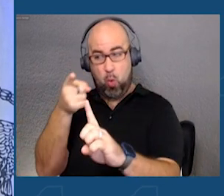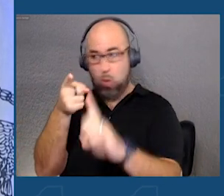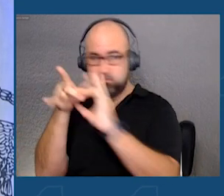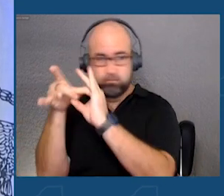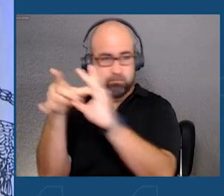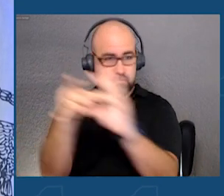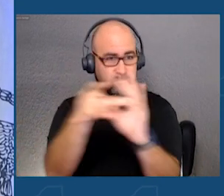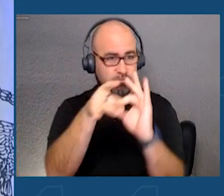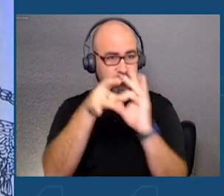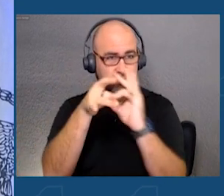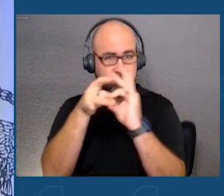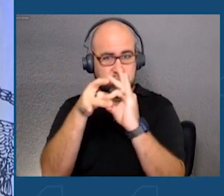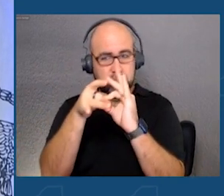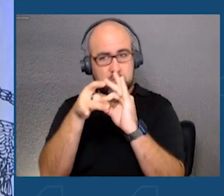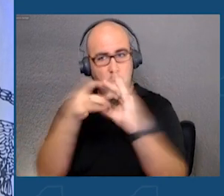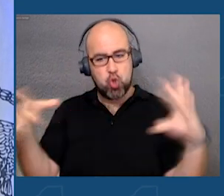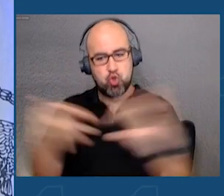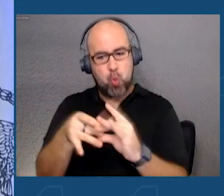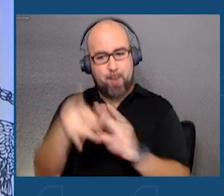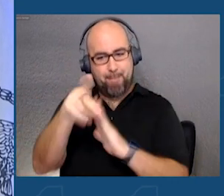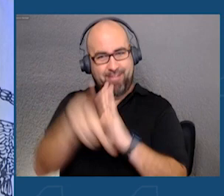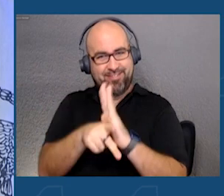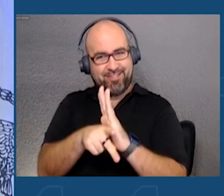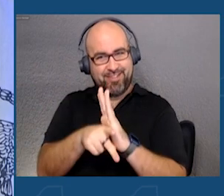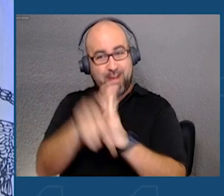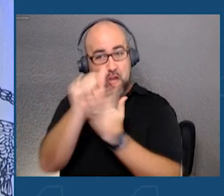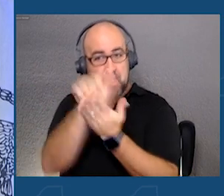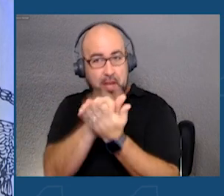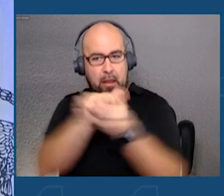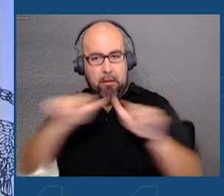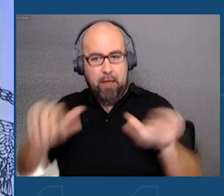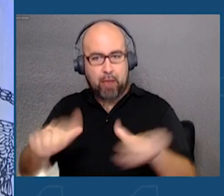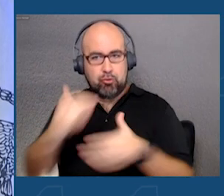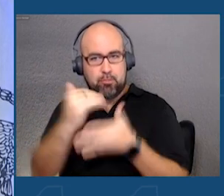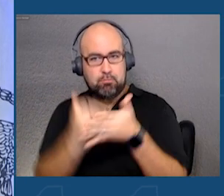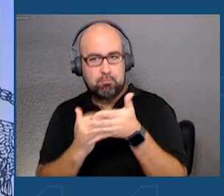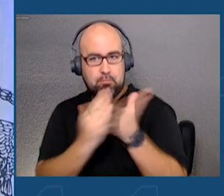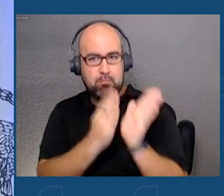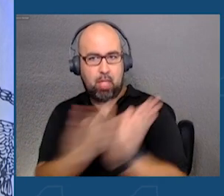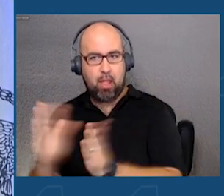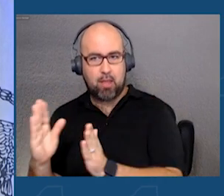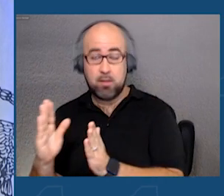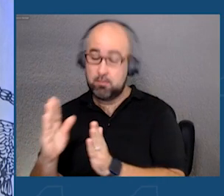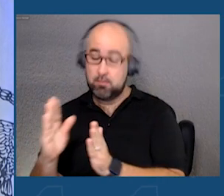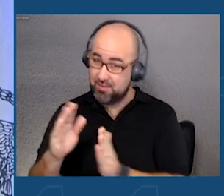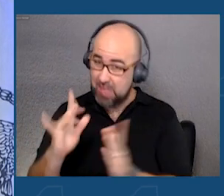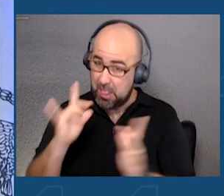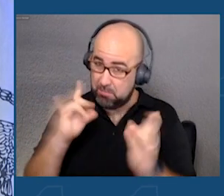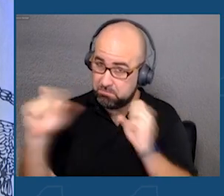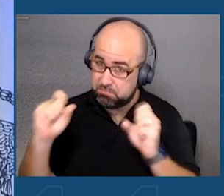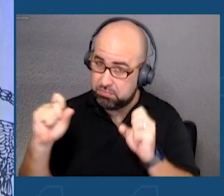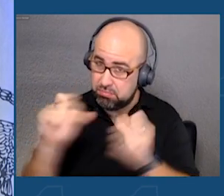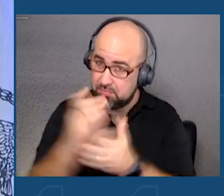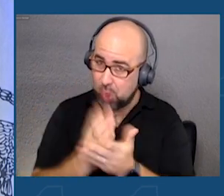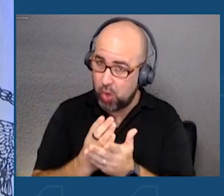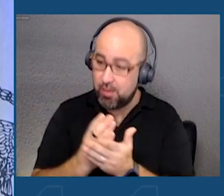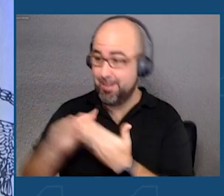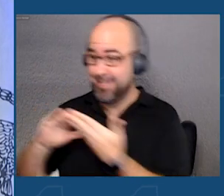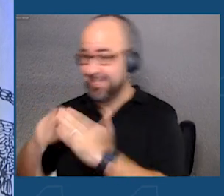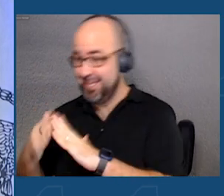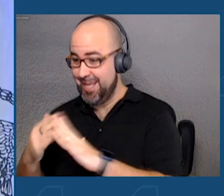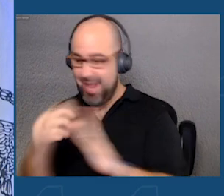policy agenda and action plans. And here's the radical part, between the city and the state. See